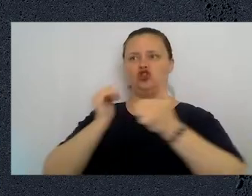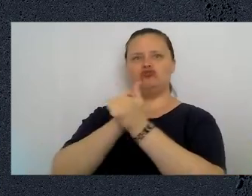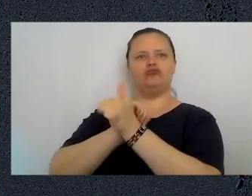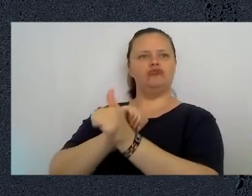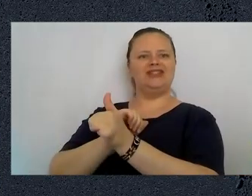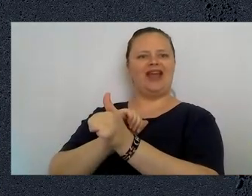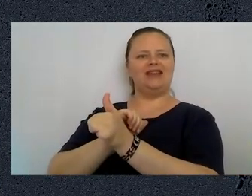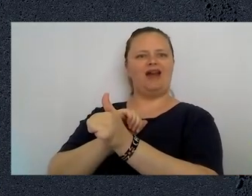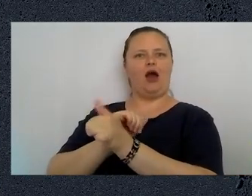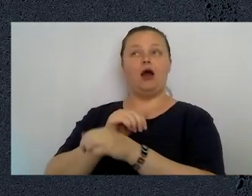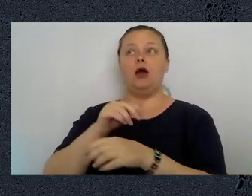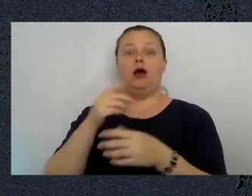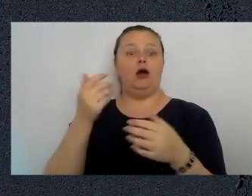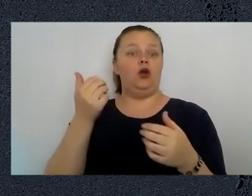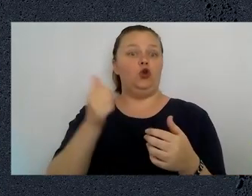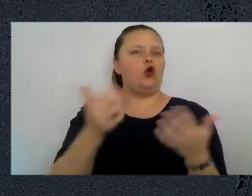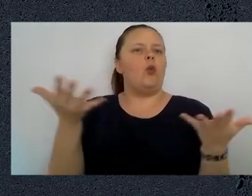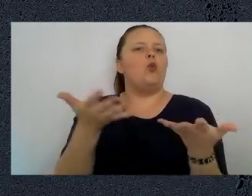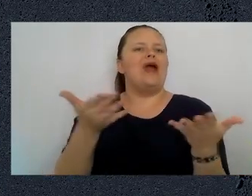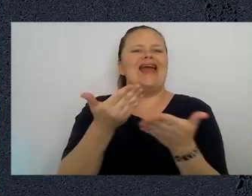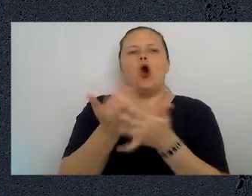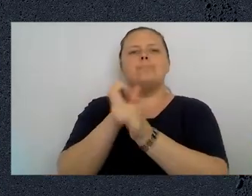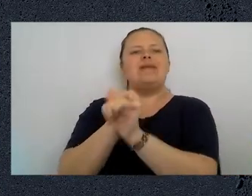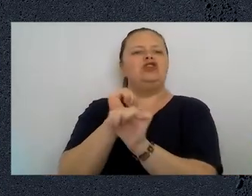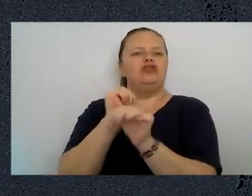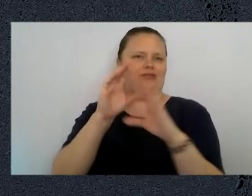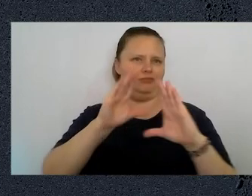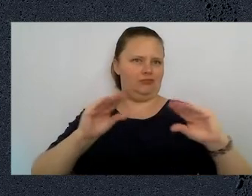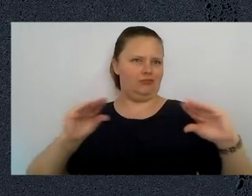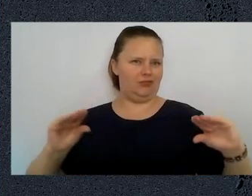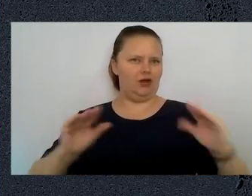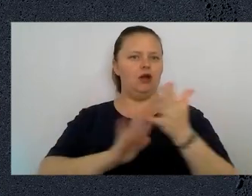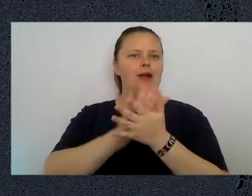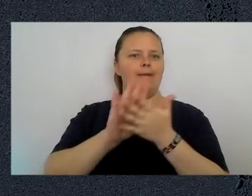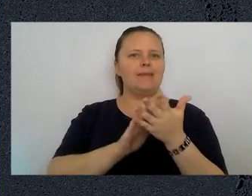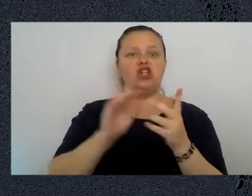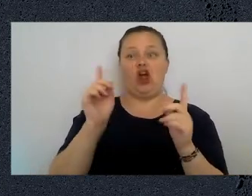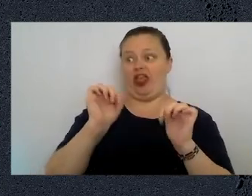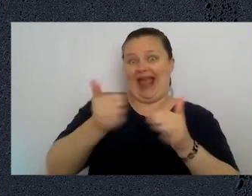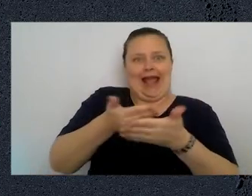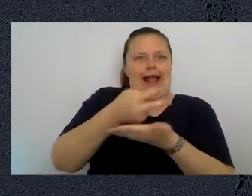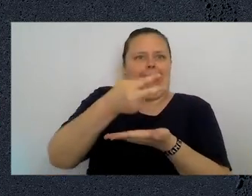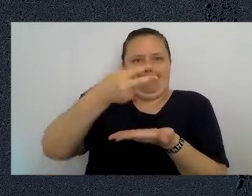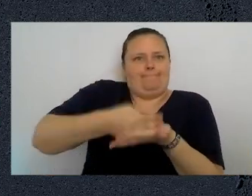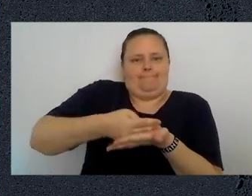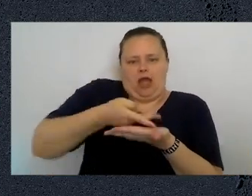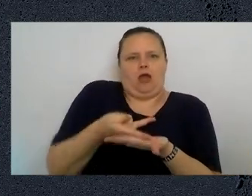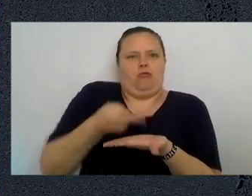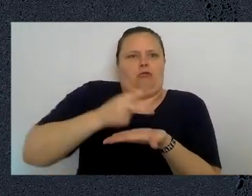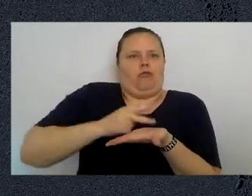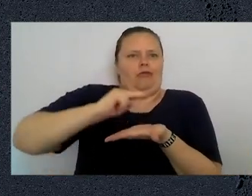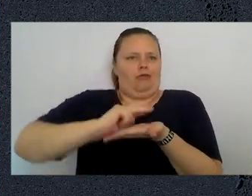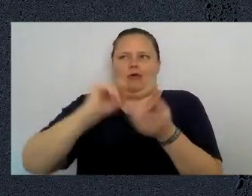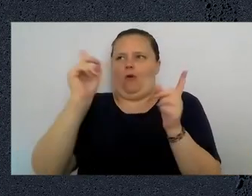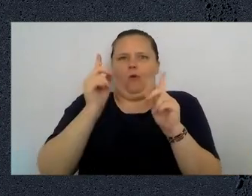with companies are where we put them on mattress protectors to identify as a person in bed, what's their position, what's their posture. And that is